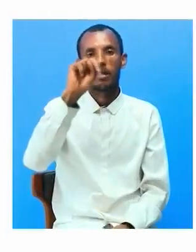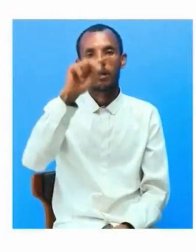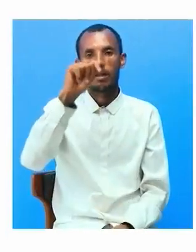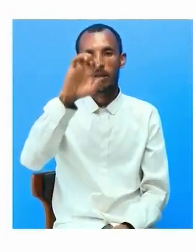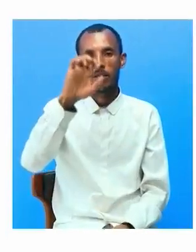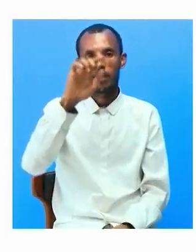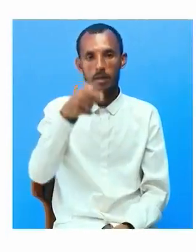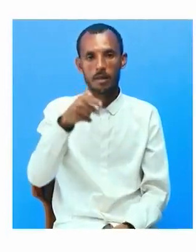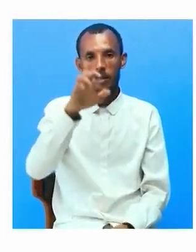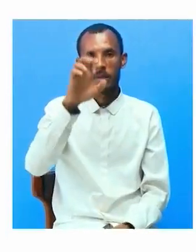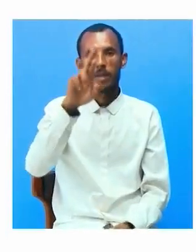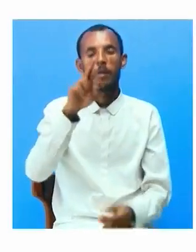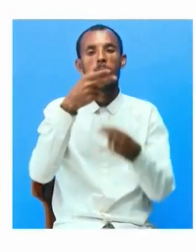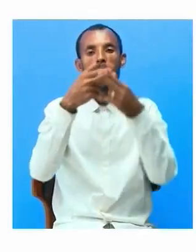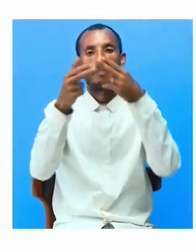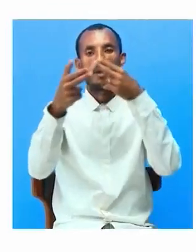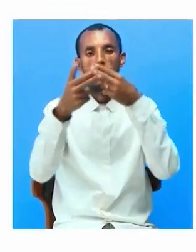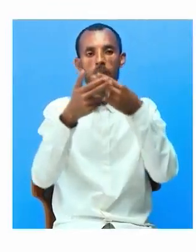Multiplication